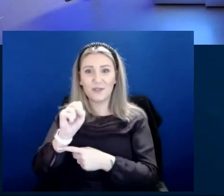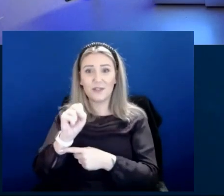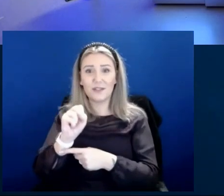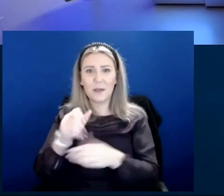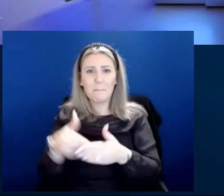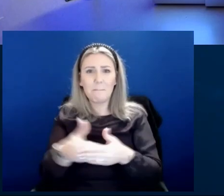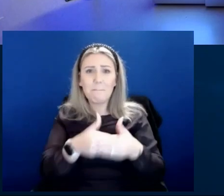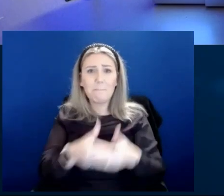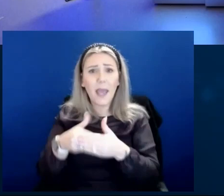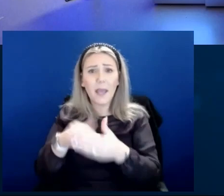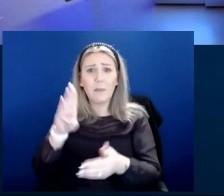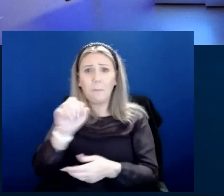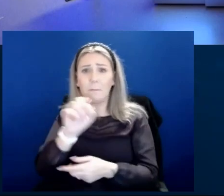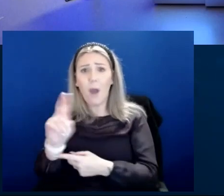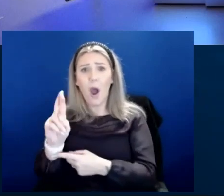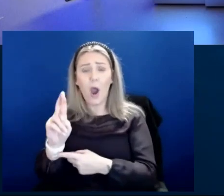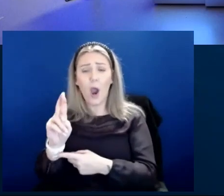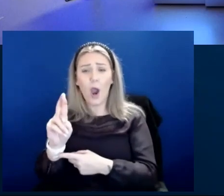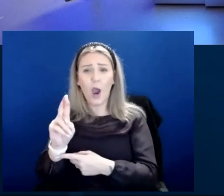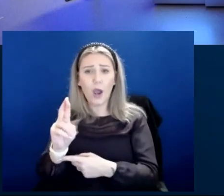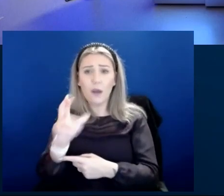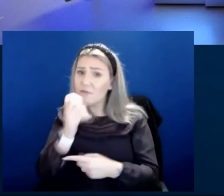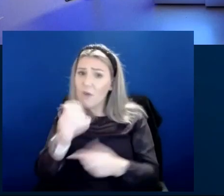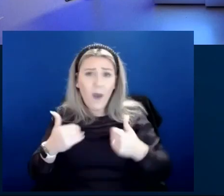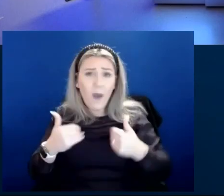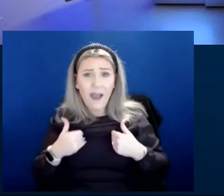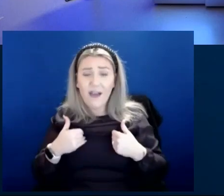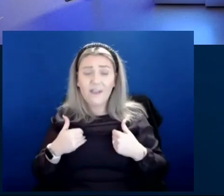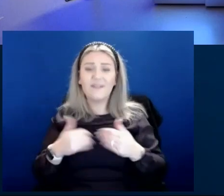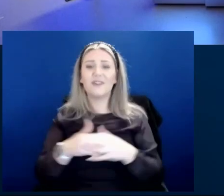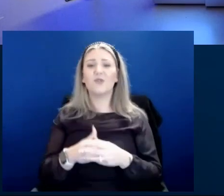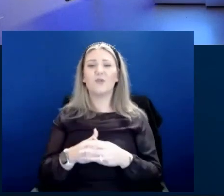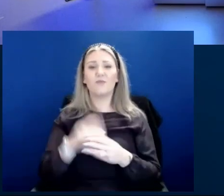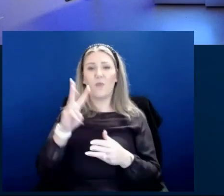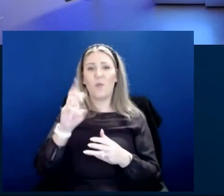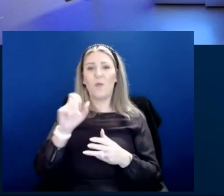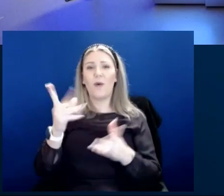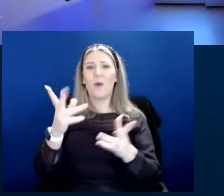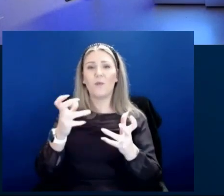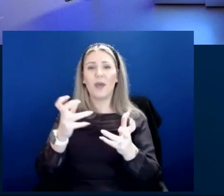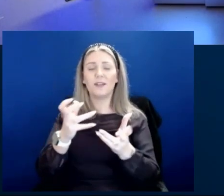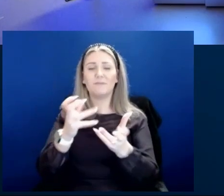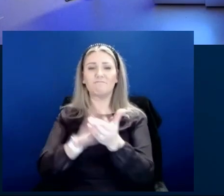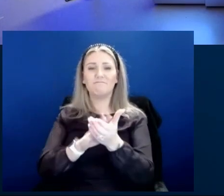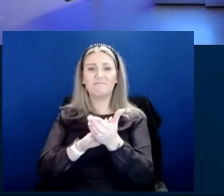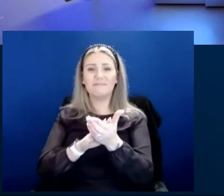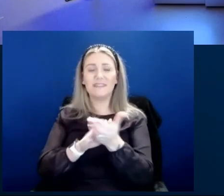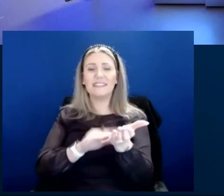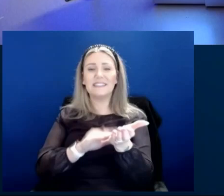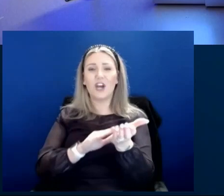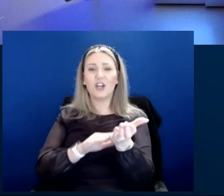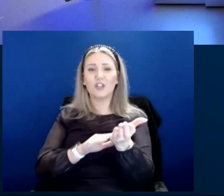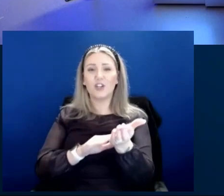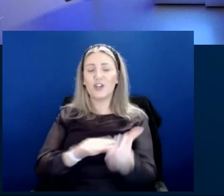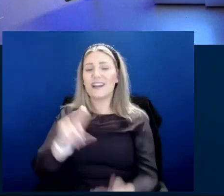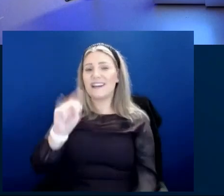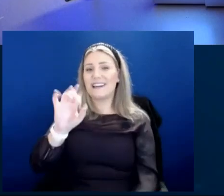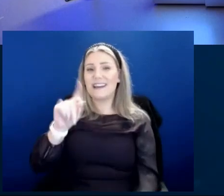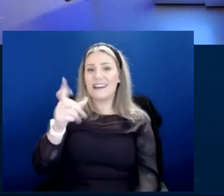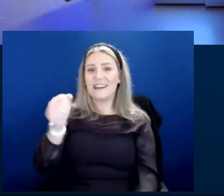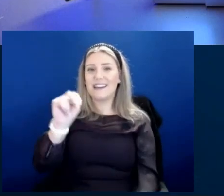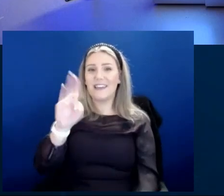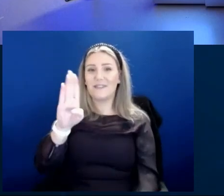Is Baby Barr? We don't have him? Okay. Well, we just want to congratulate Dr. Nathan Barr He was on yesterday, and he had his baby, finally.